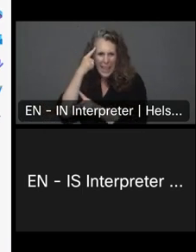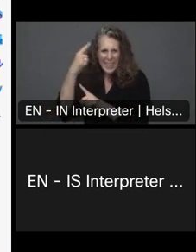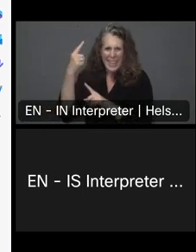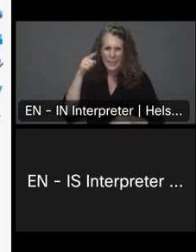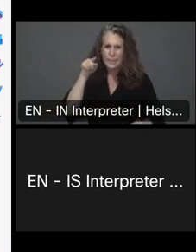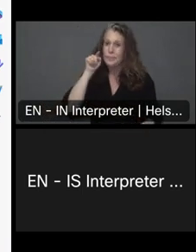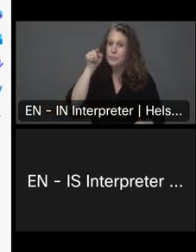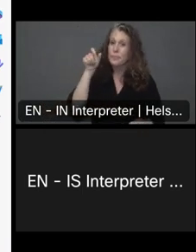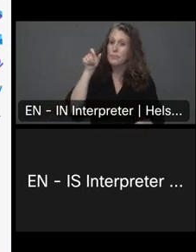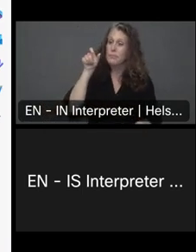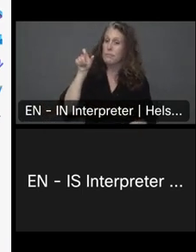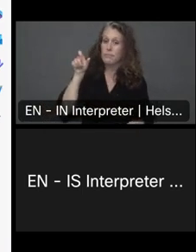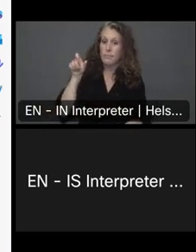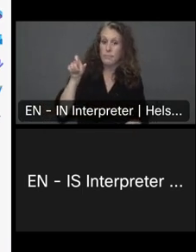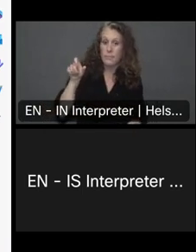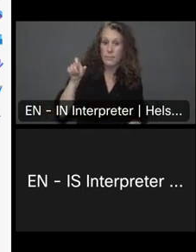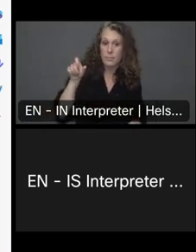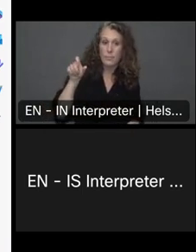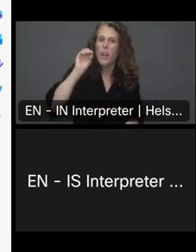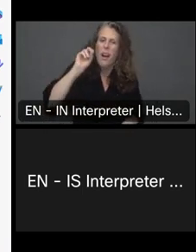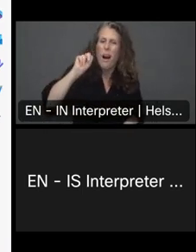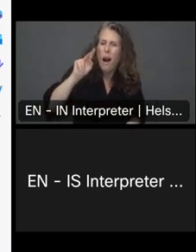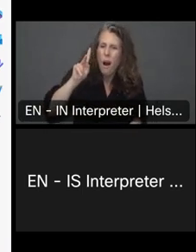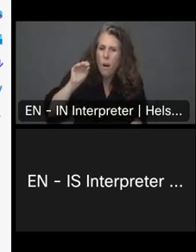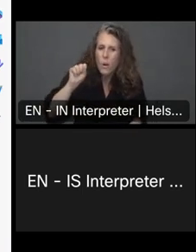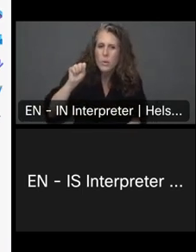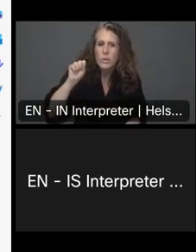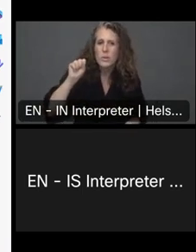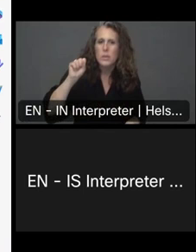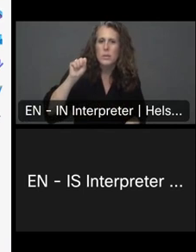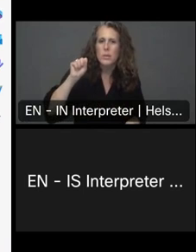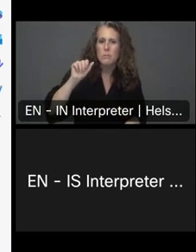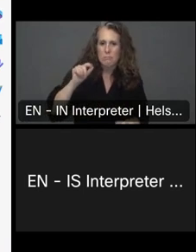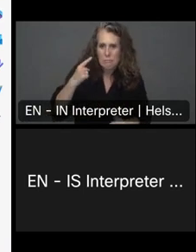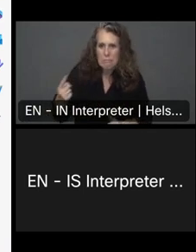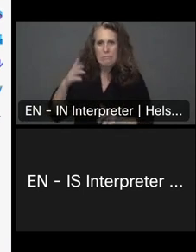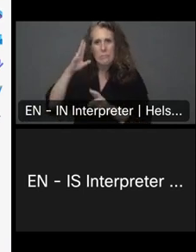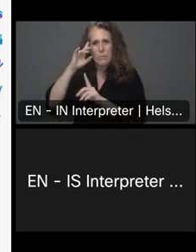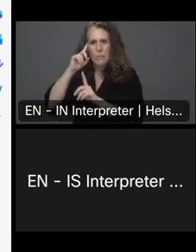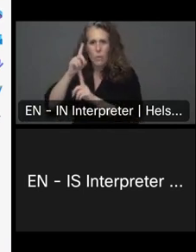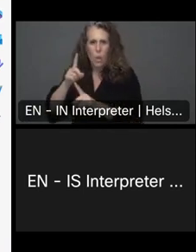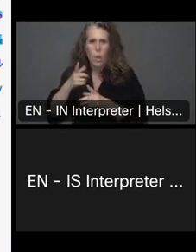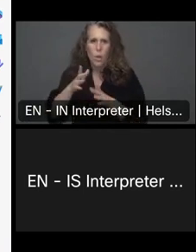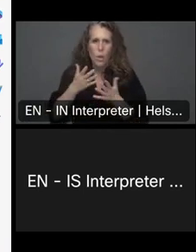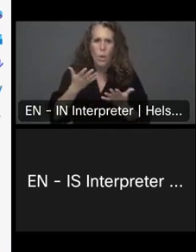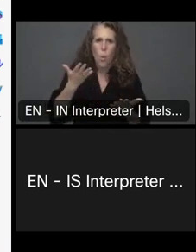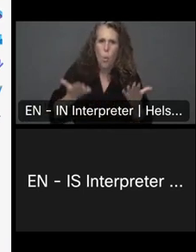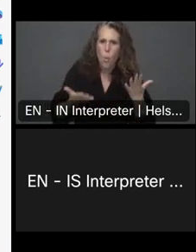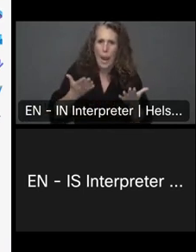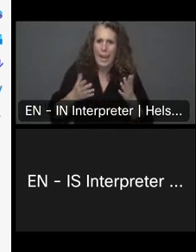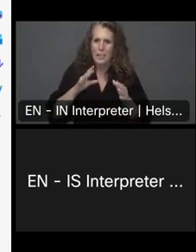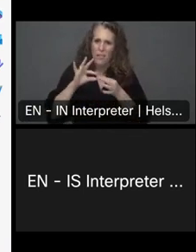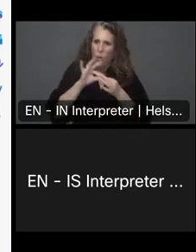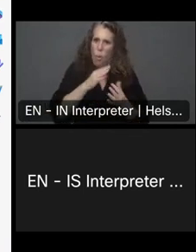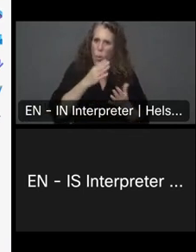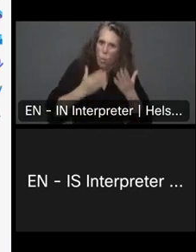simple elucidation. Onkos is offered as a goal in itself, weight for the sake of weight. The term evokes an elevation